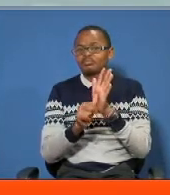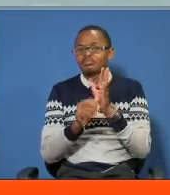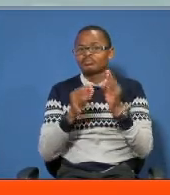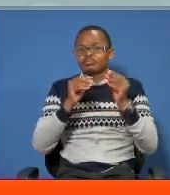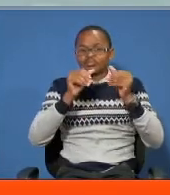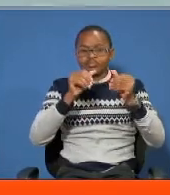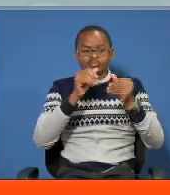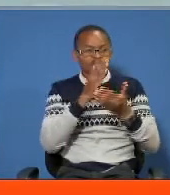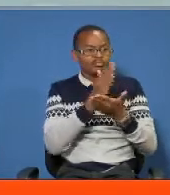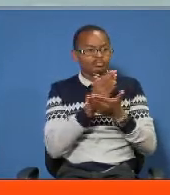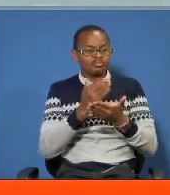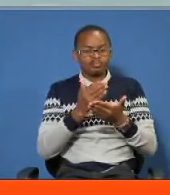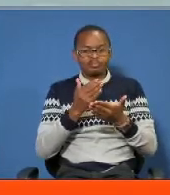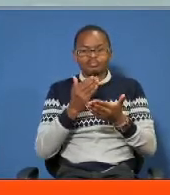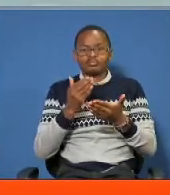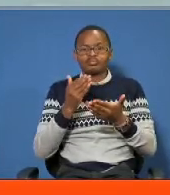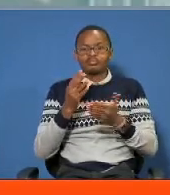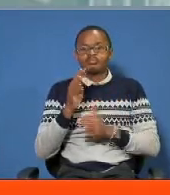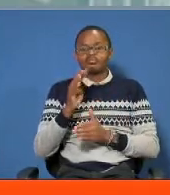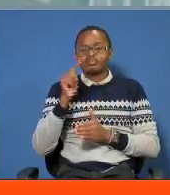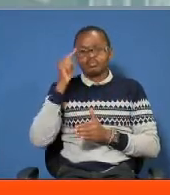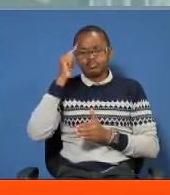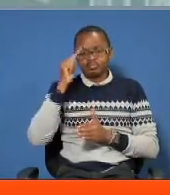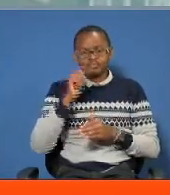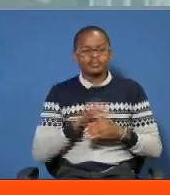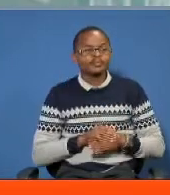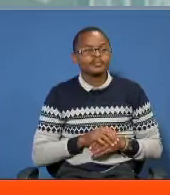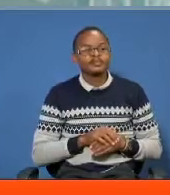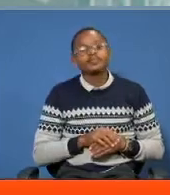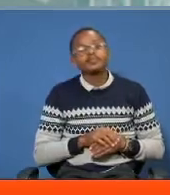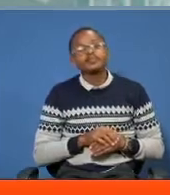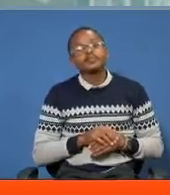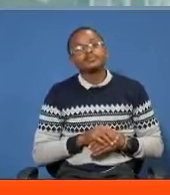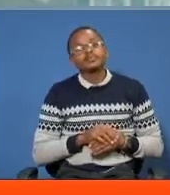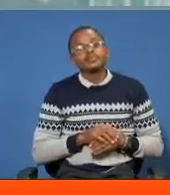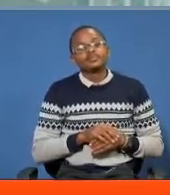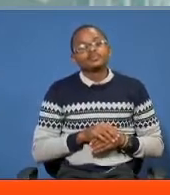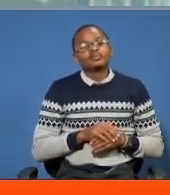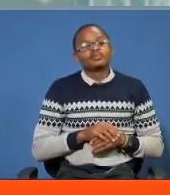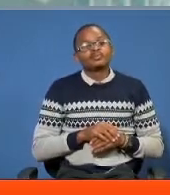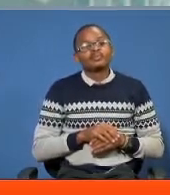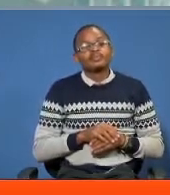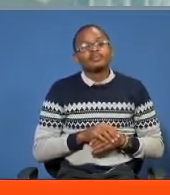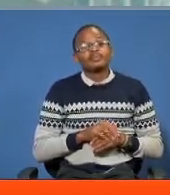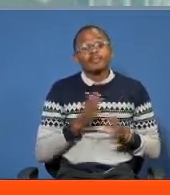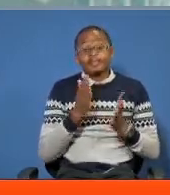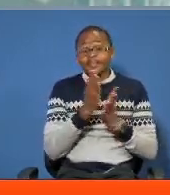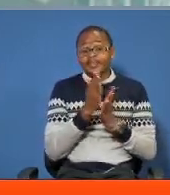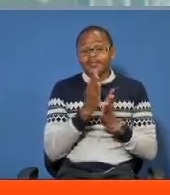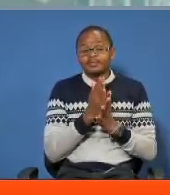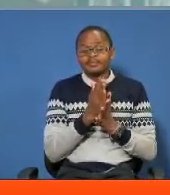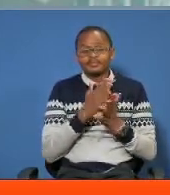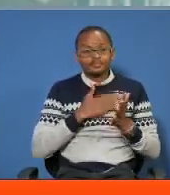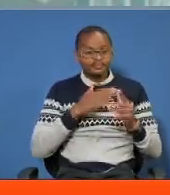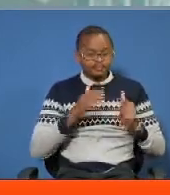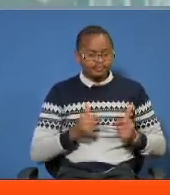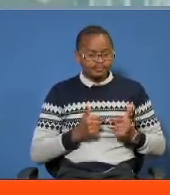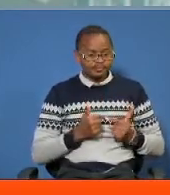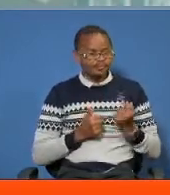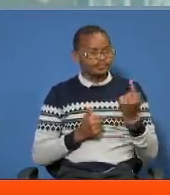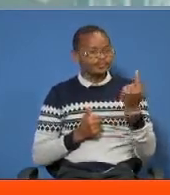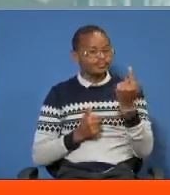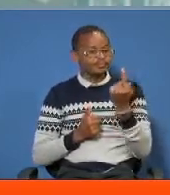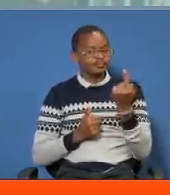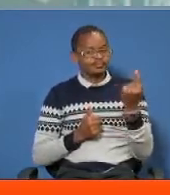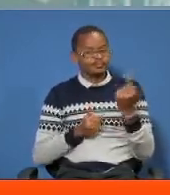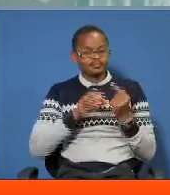that have sort of derailed you back 4 years on? Okay, so I could speak as an agency, or I could speak as myself